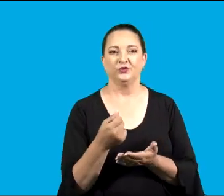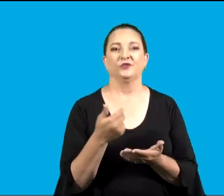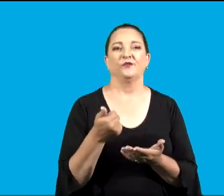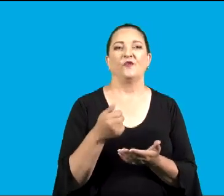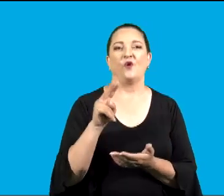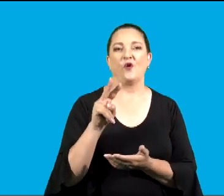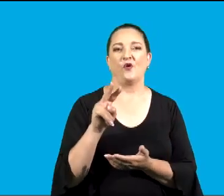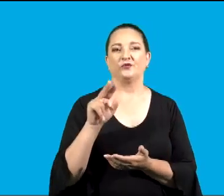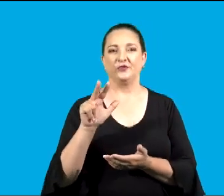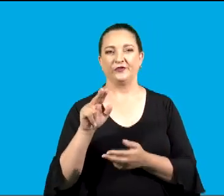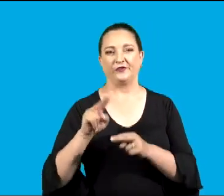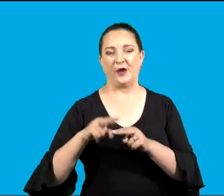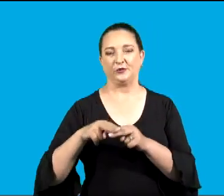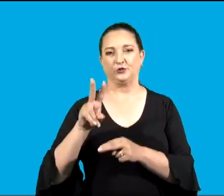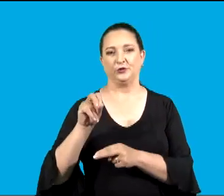then we are given